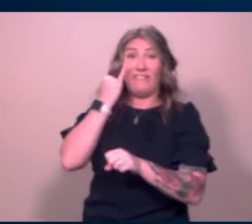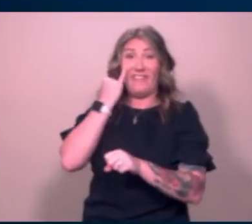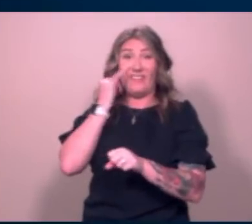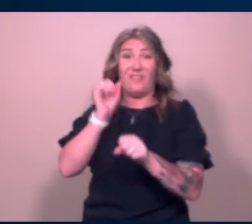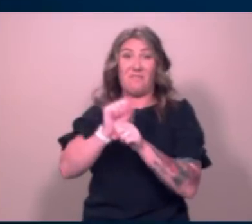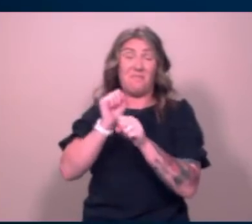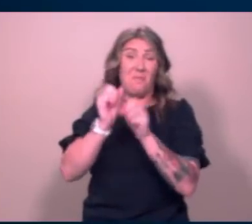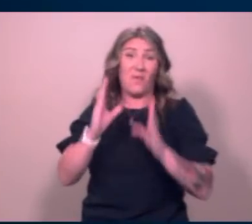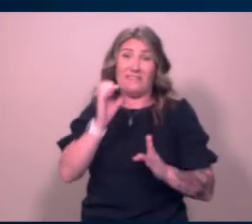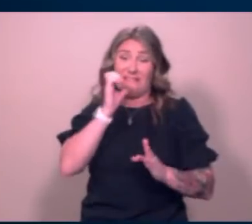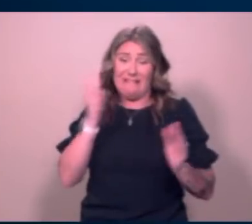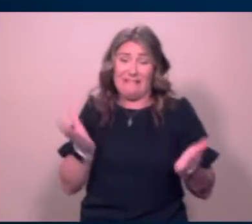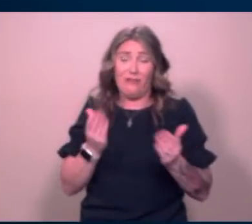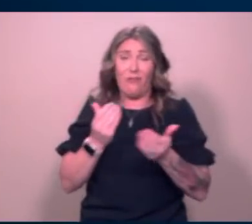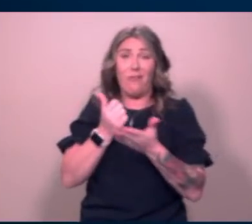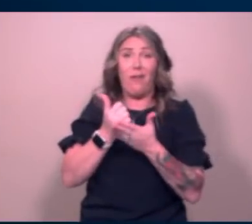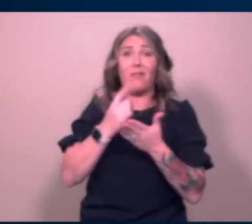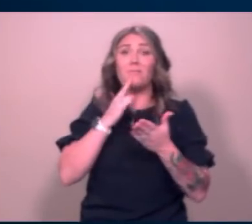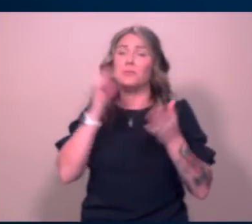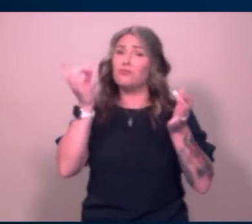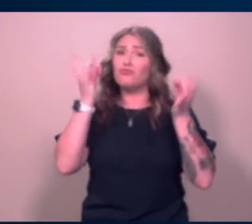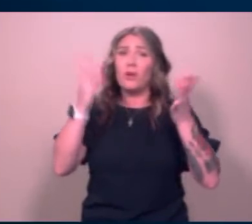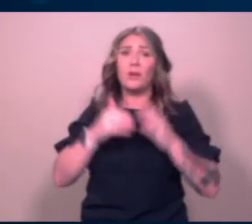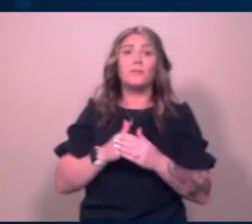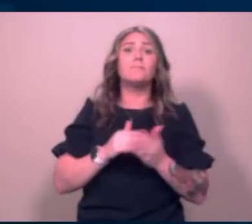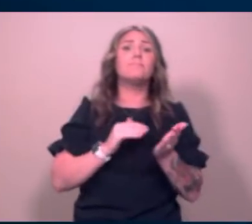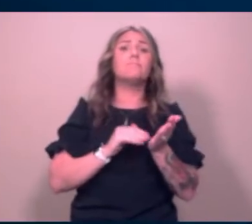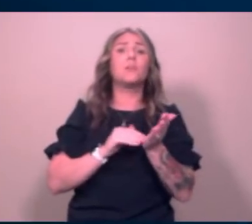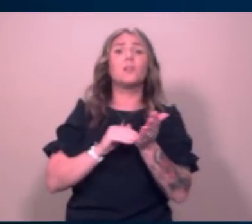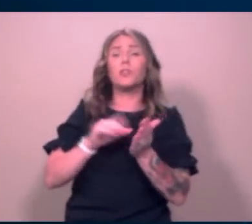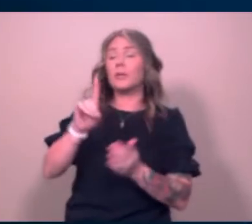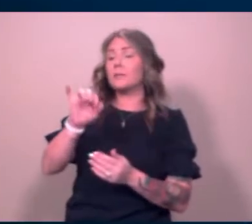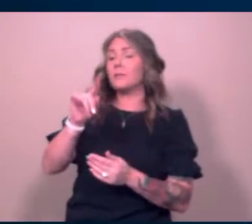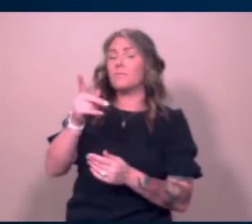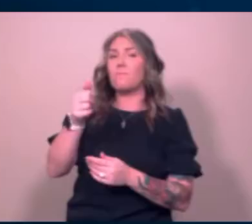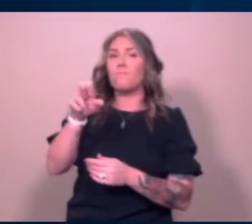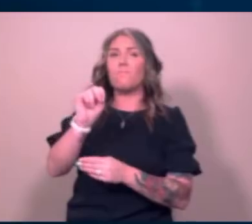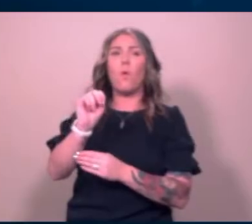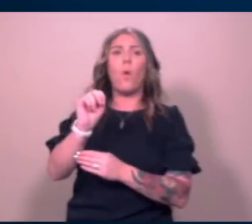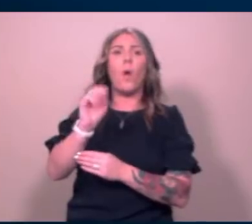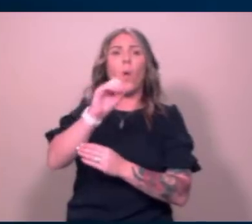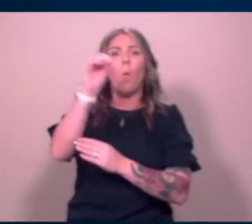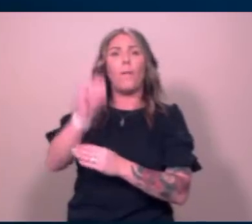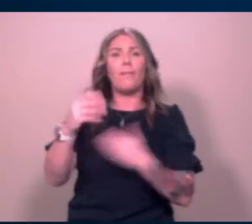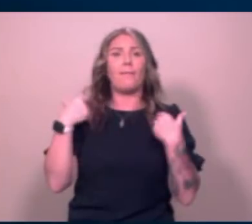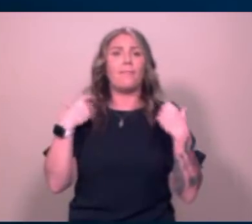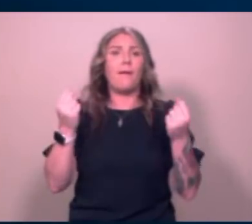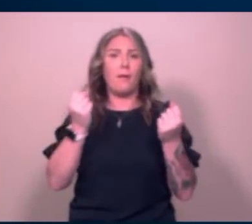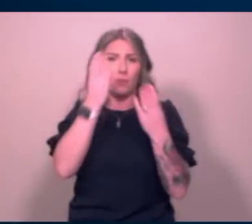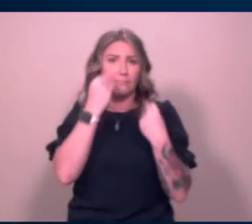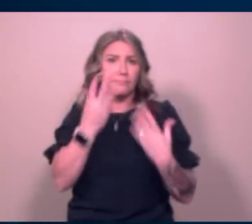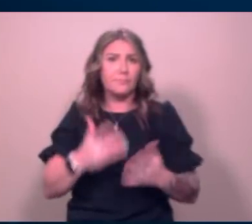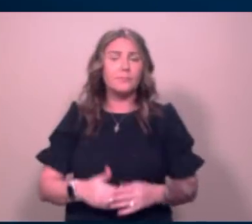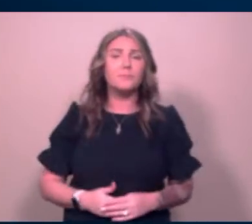real crisis. Dr. Michael Devoren, Medical Staff President at Olathe Health.